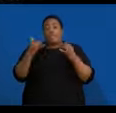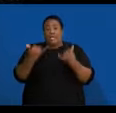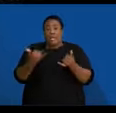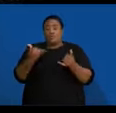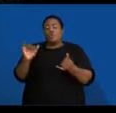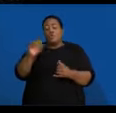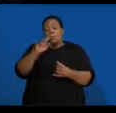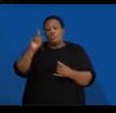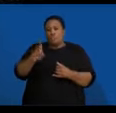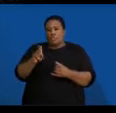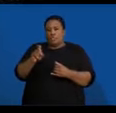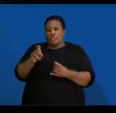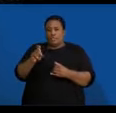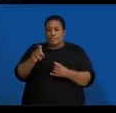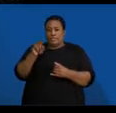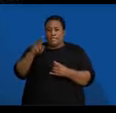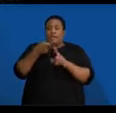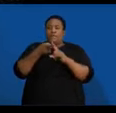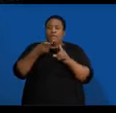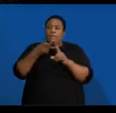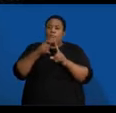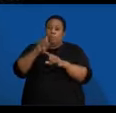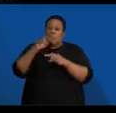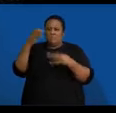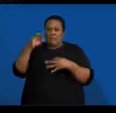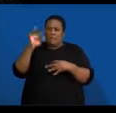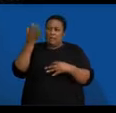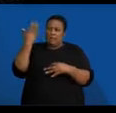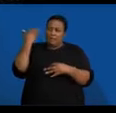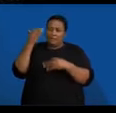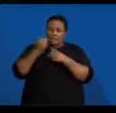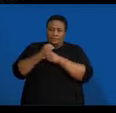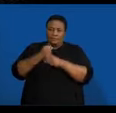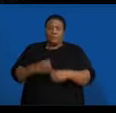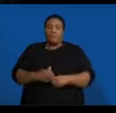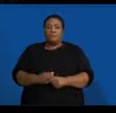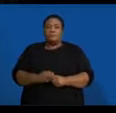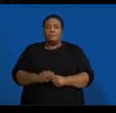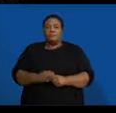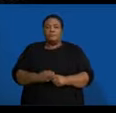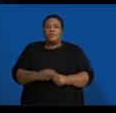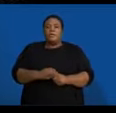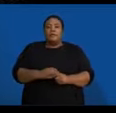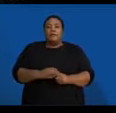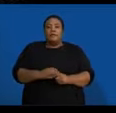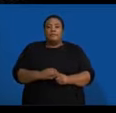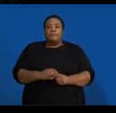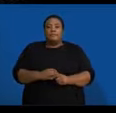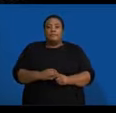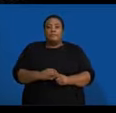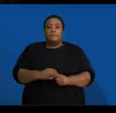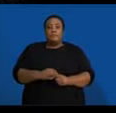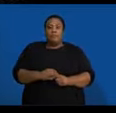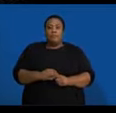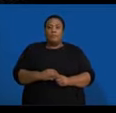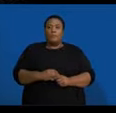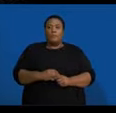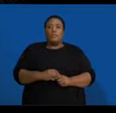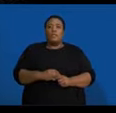an actual question from a past paper reads as follows. In the diagram, the graphs of f of